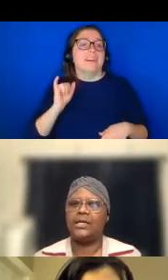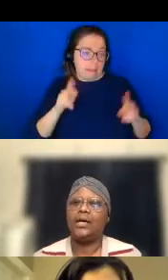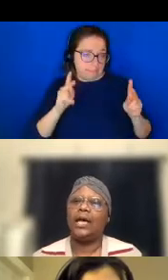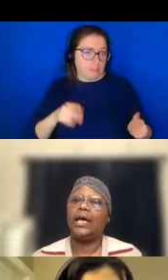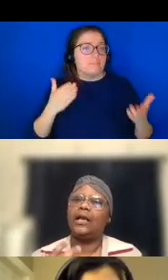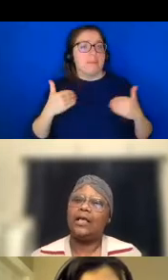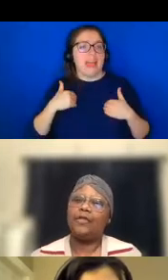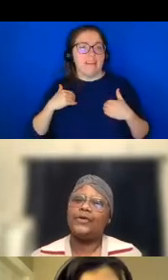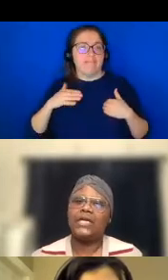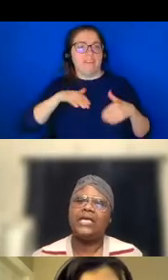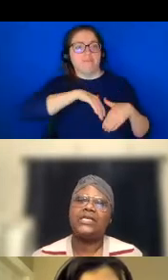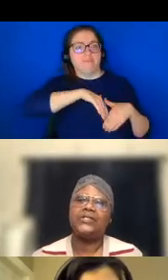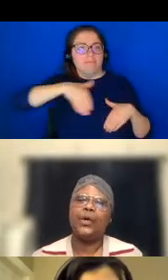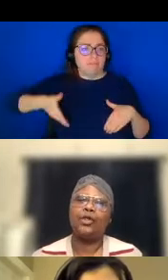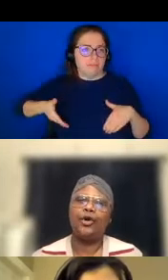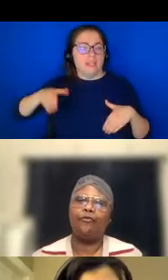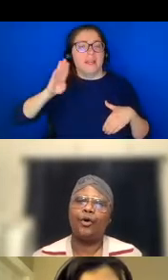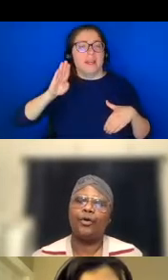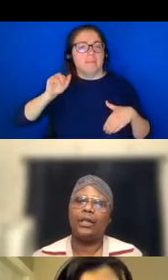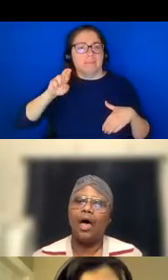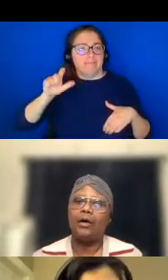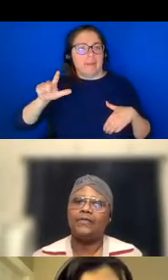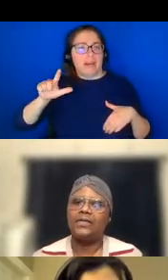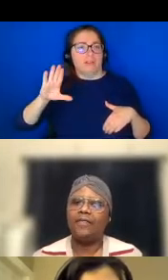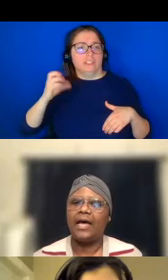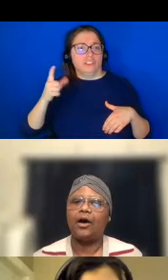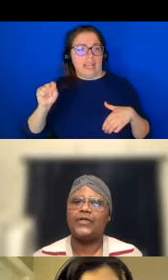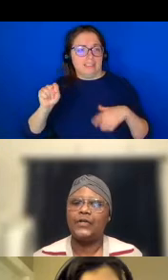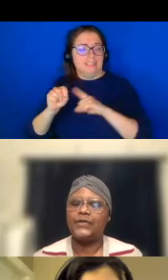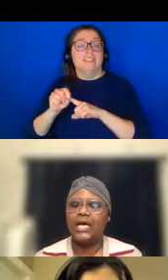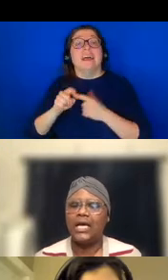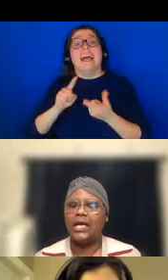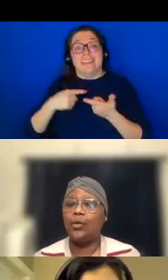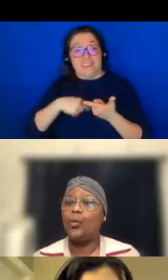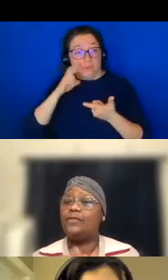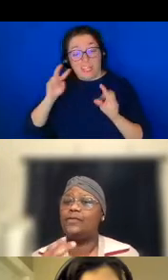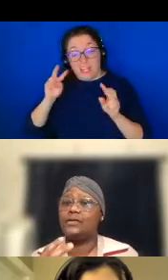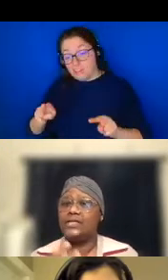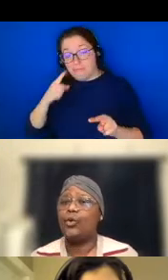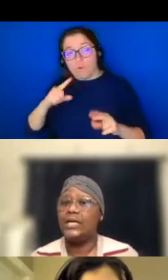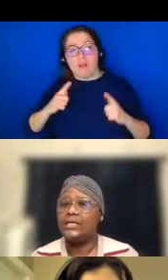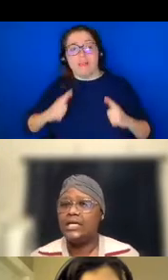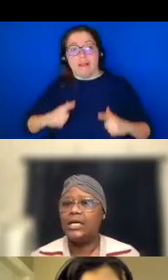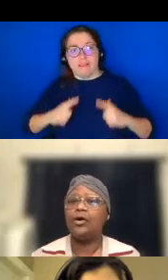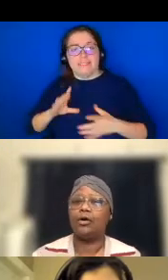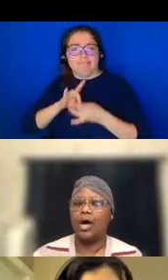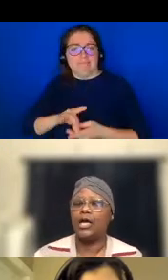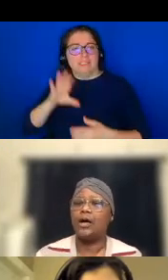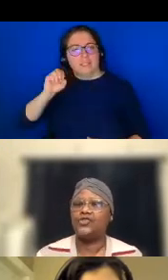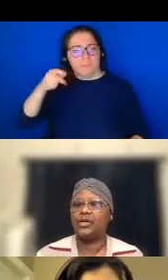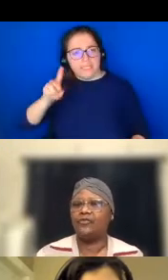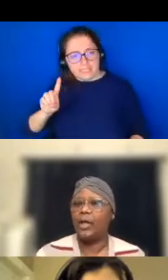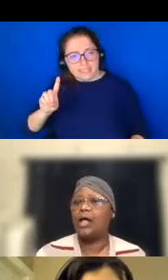chest. And in those cases, we'll look for lungs that are associated with COPD or